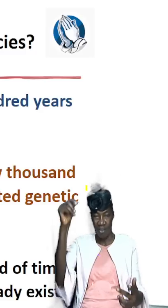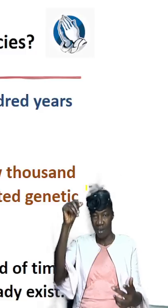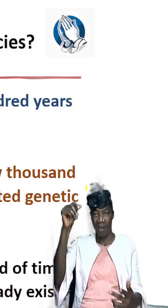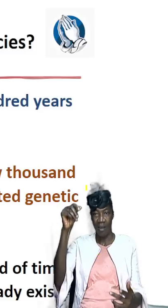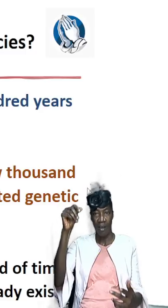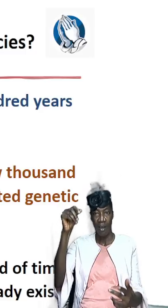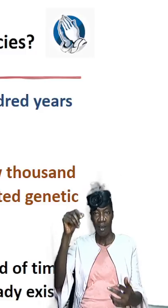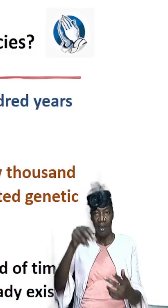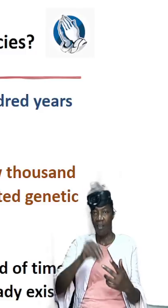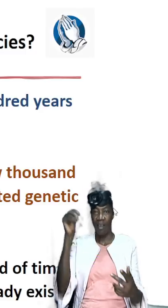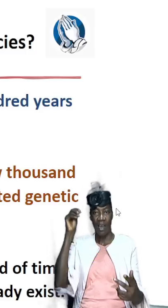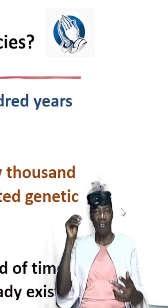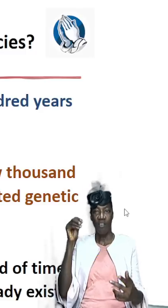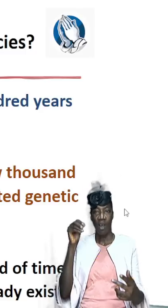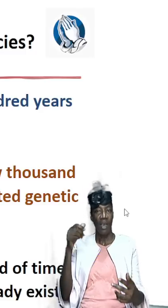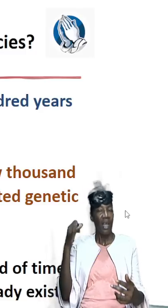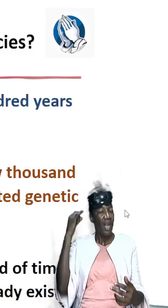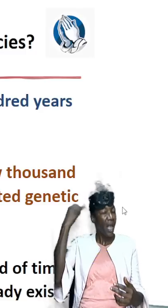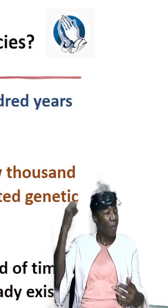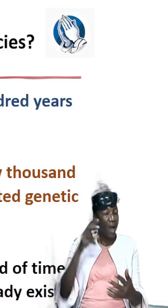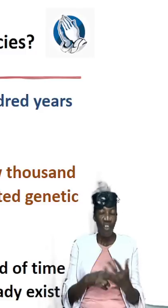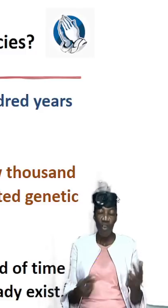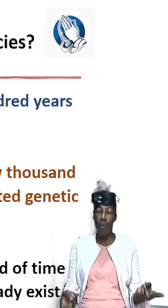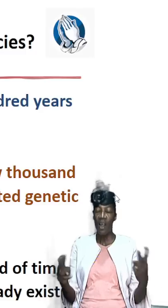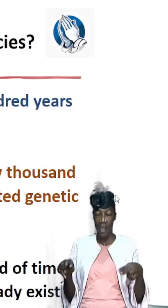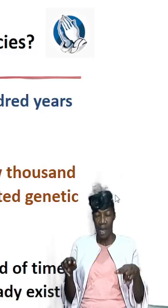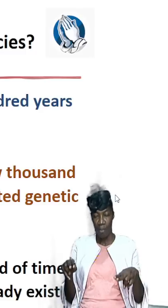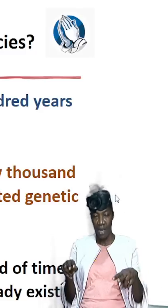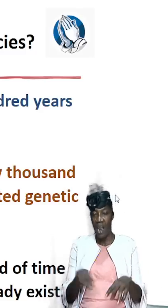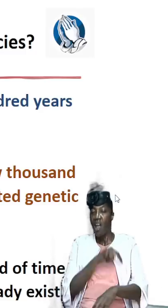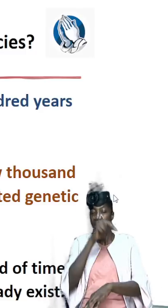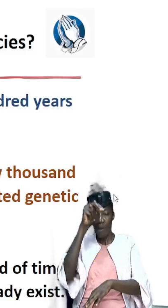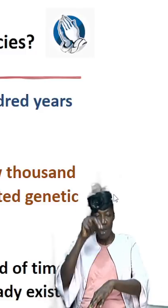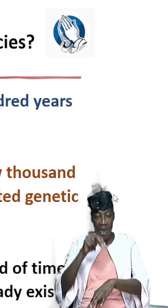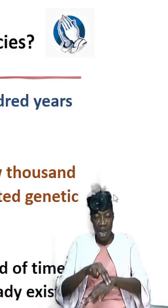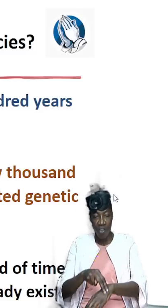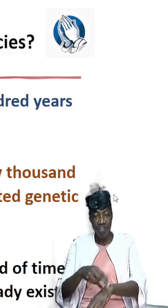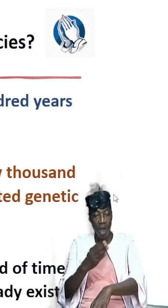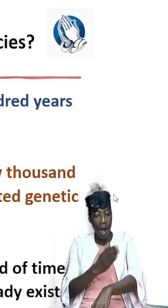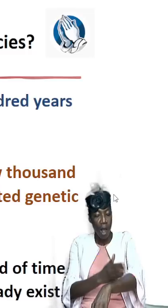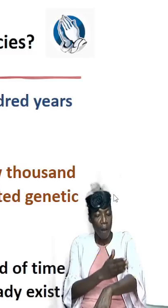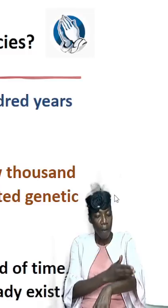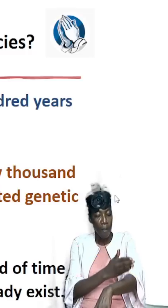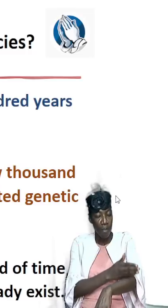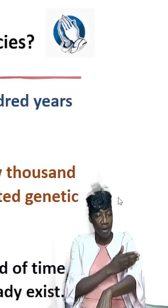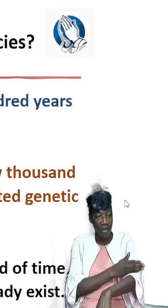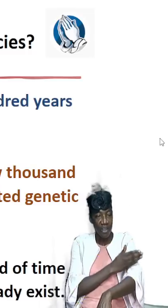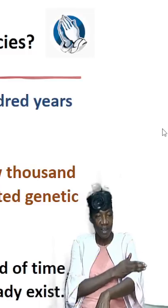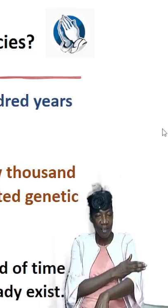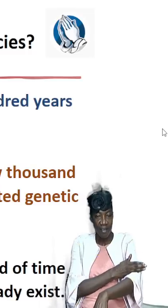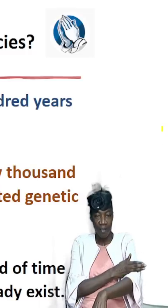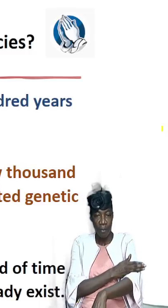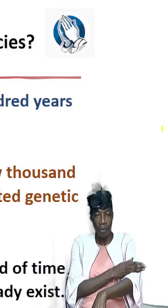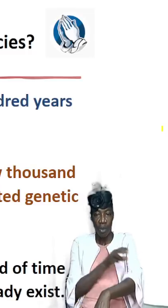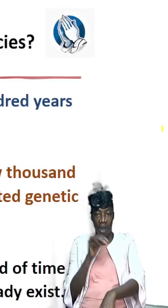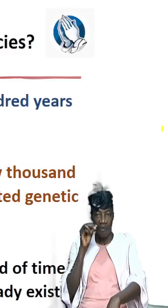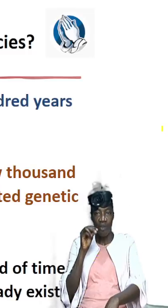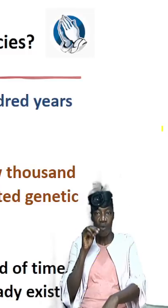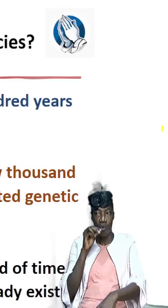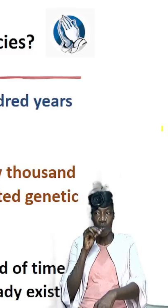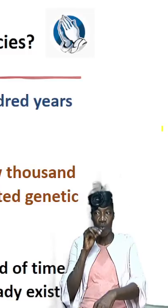imagine what can happen from the natural process in a few thousand years, you